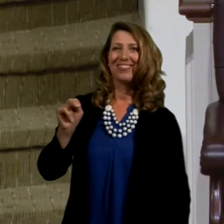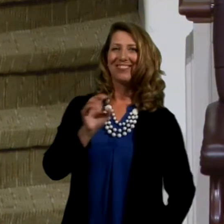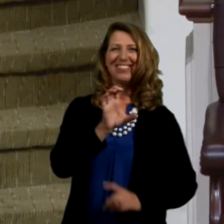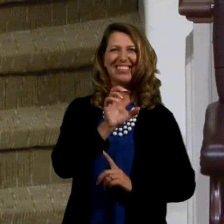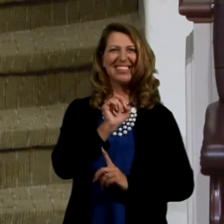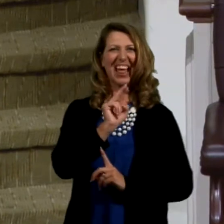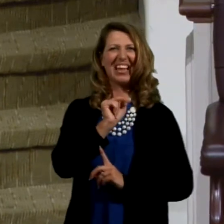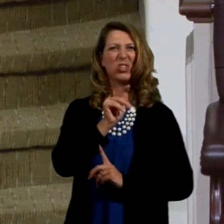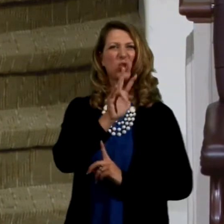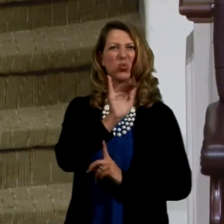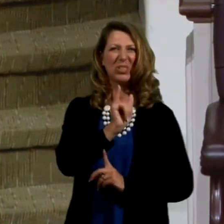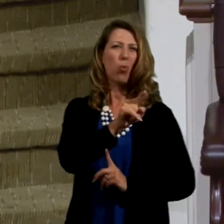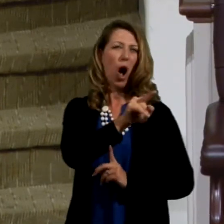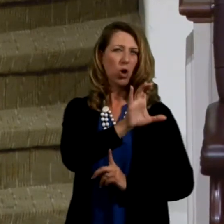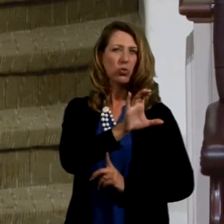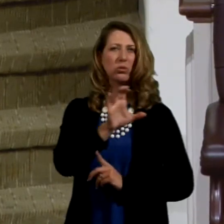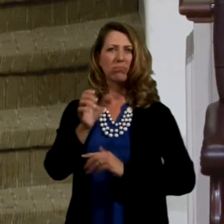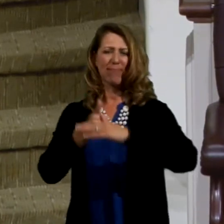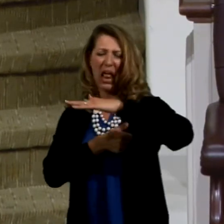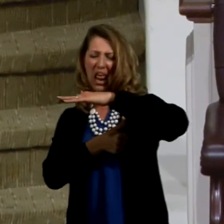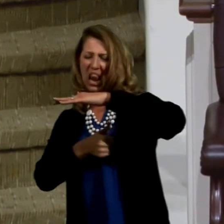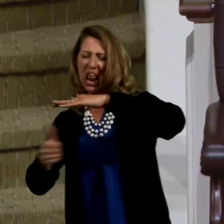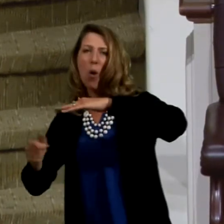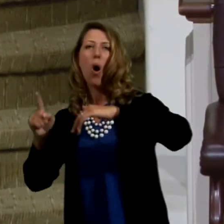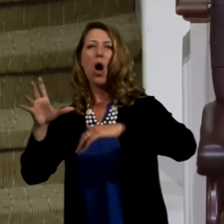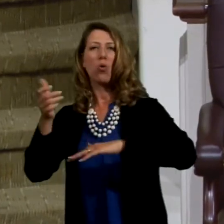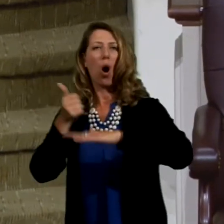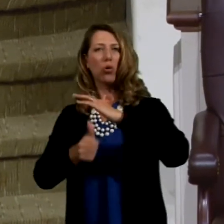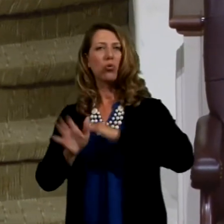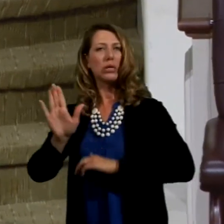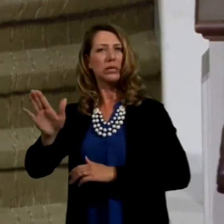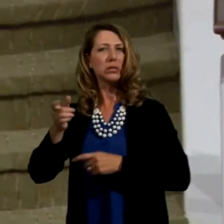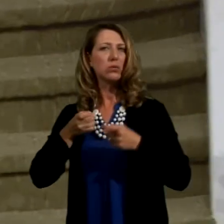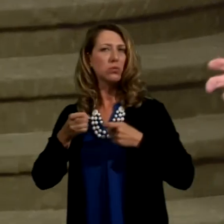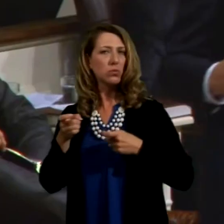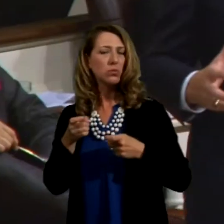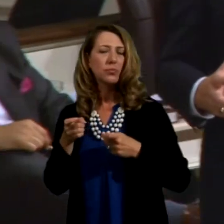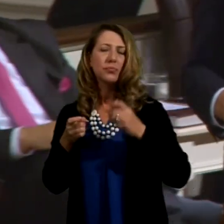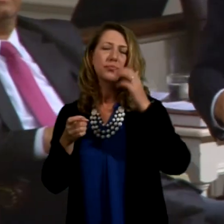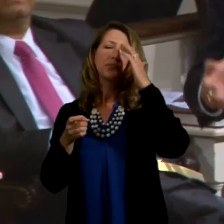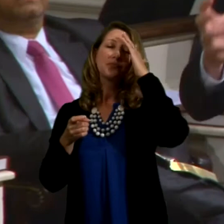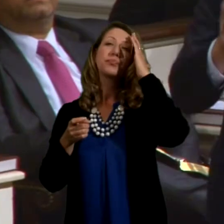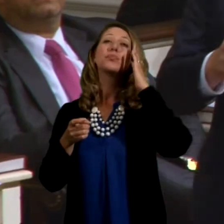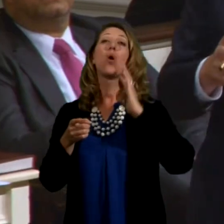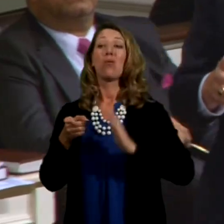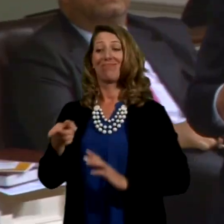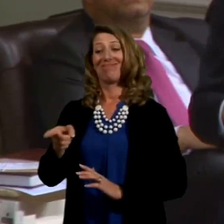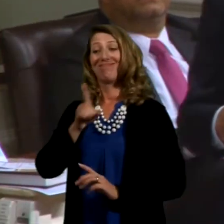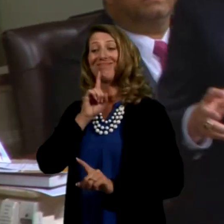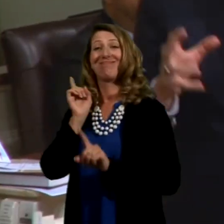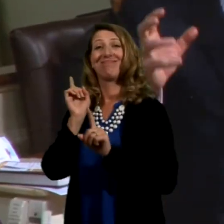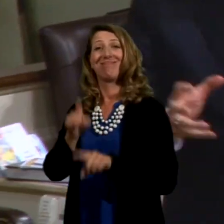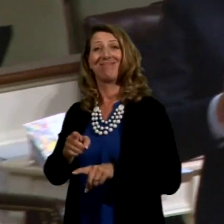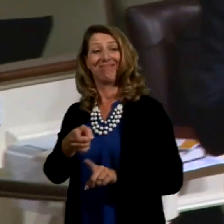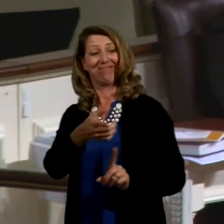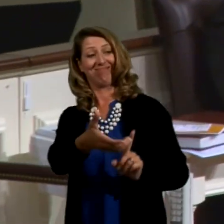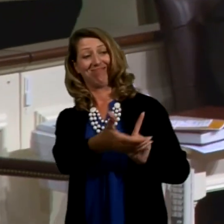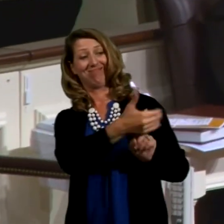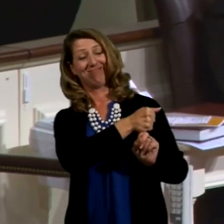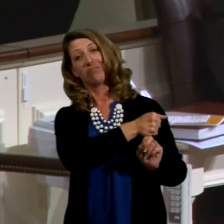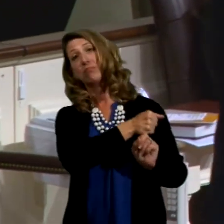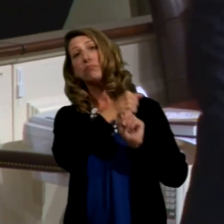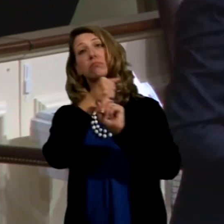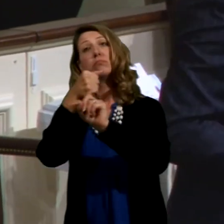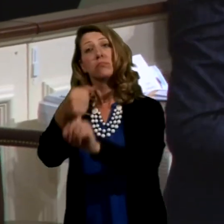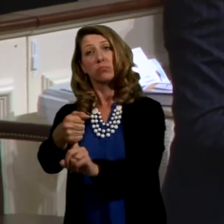in charge of them. And now he's been given the opportunity to take these prisoners in that region of the world and take them